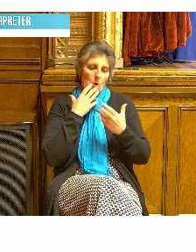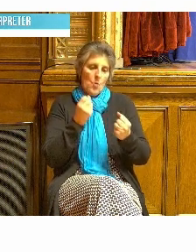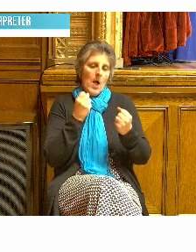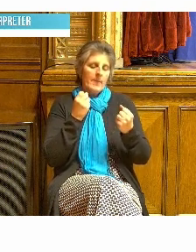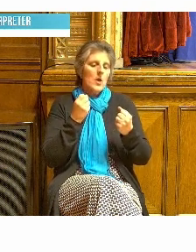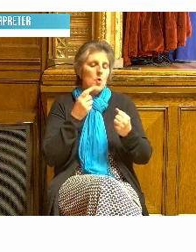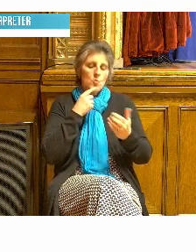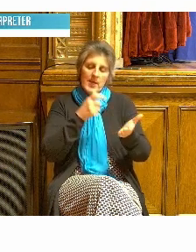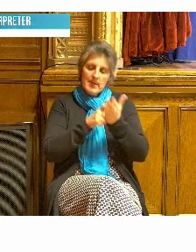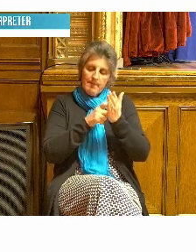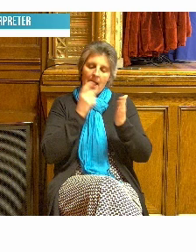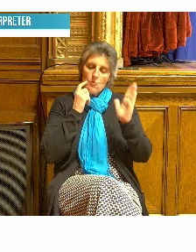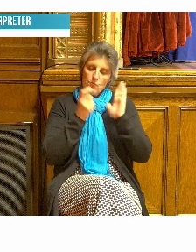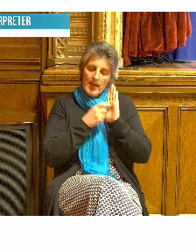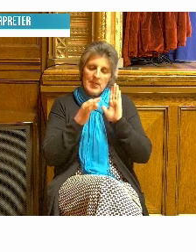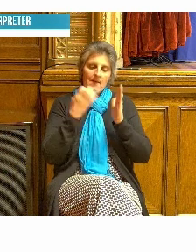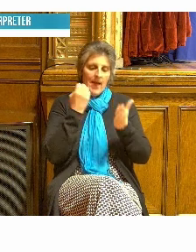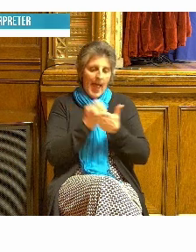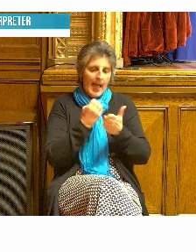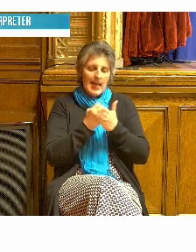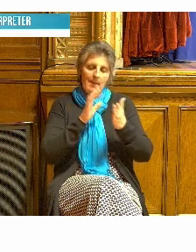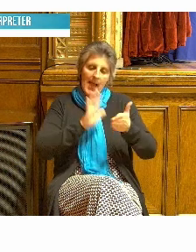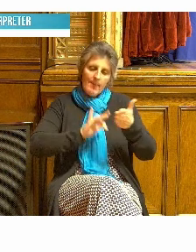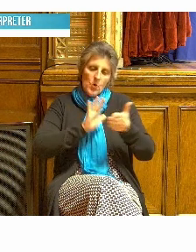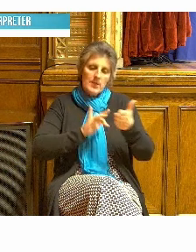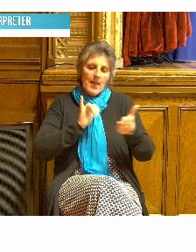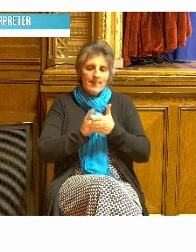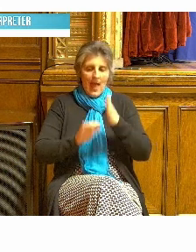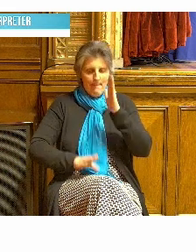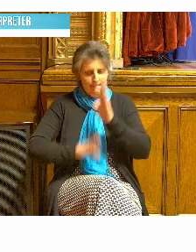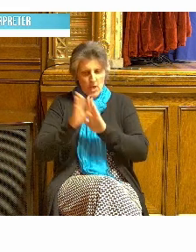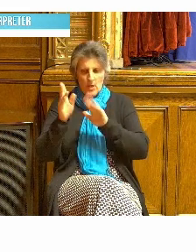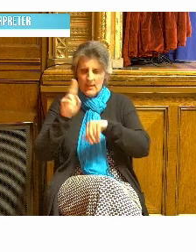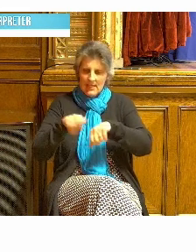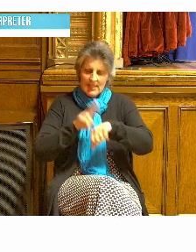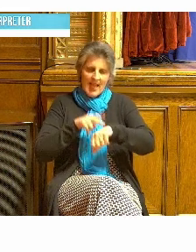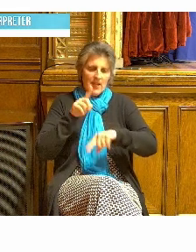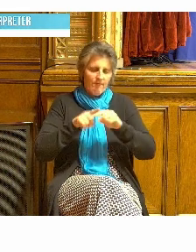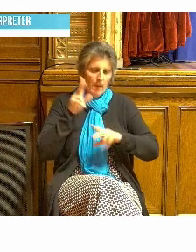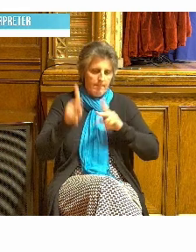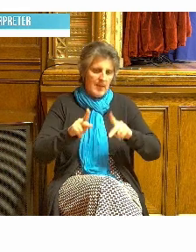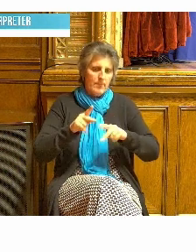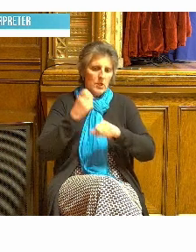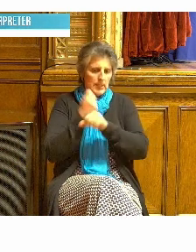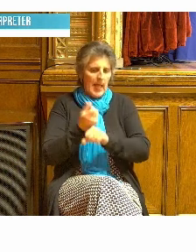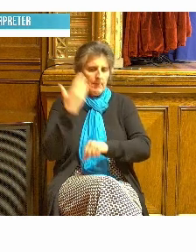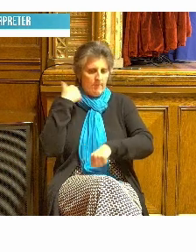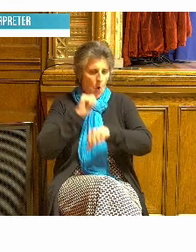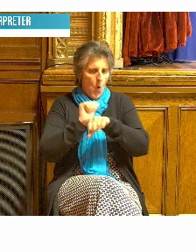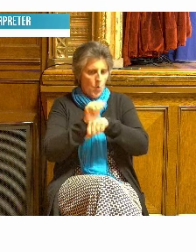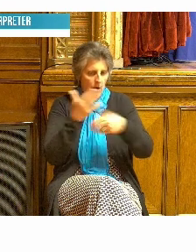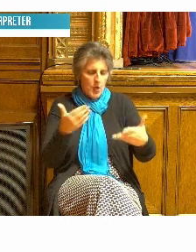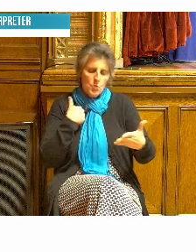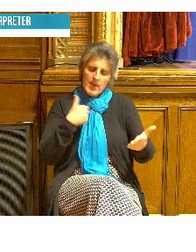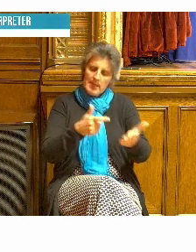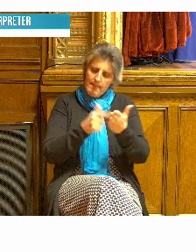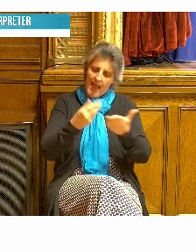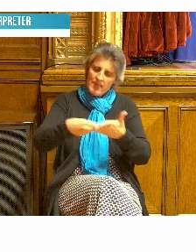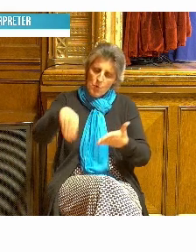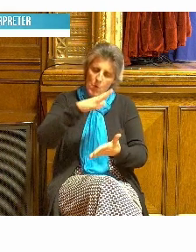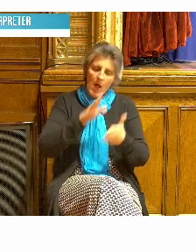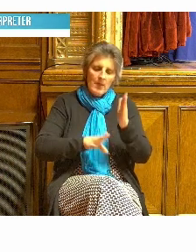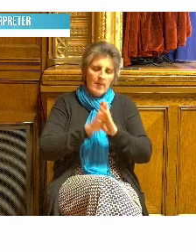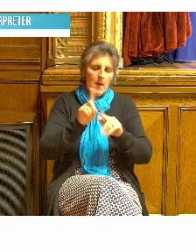We demand recognition of the economic exploitation that built this nation on the backs of enslaved Africans. We demand a share of the wealth that was generated